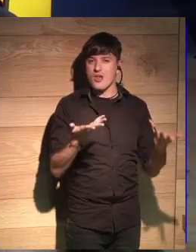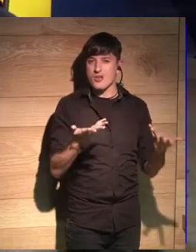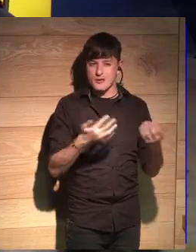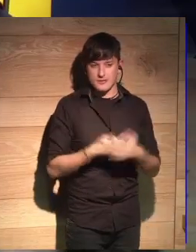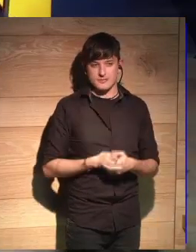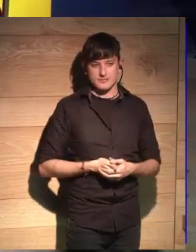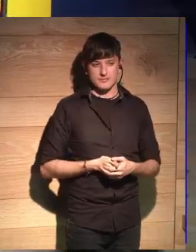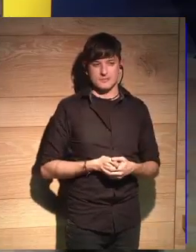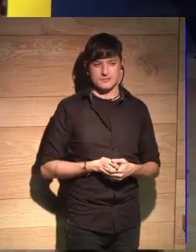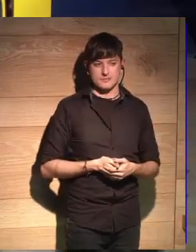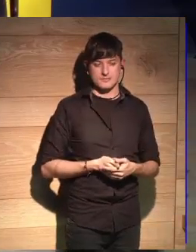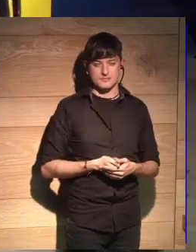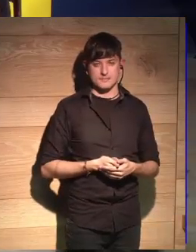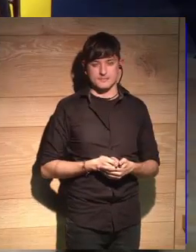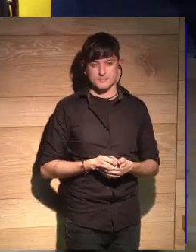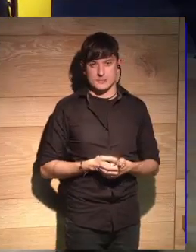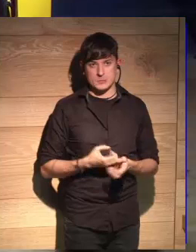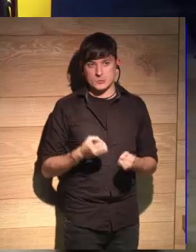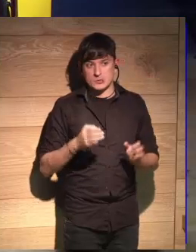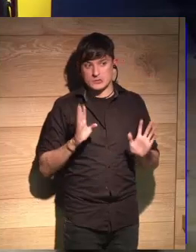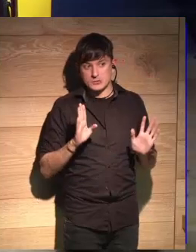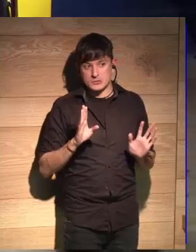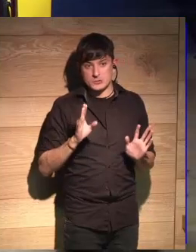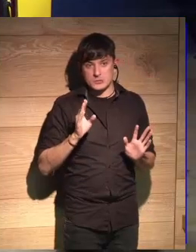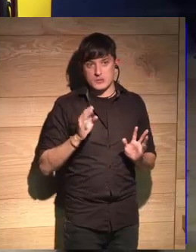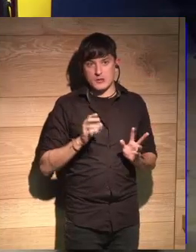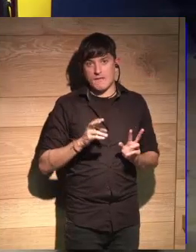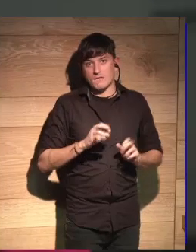to history? Hopefully not. And what is my next book?